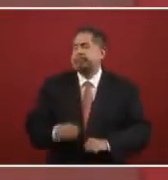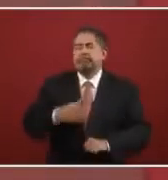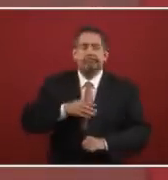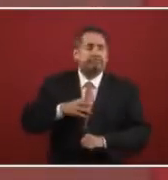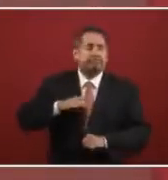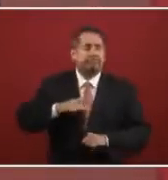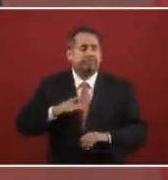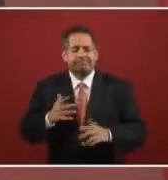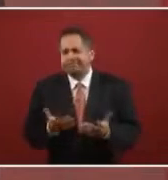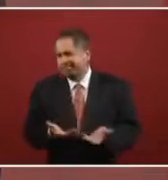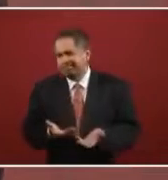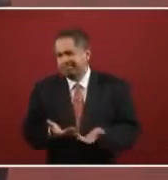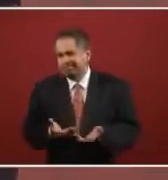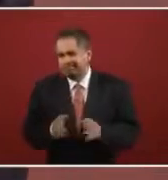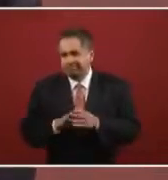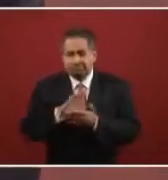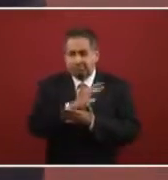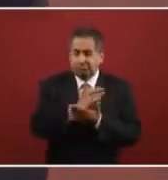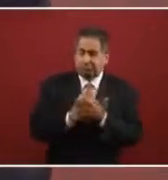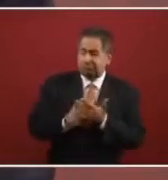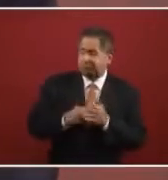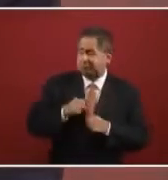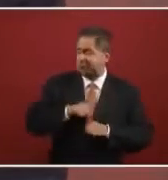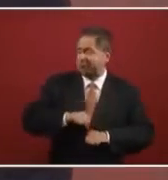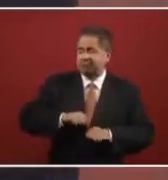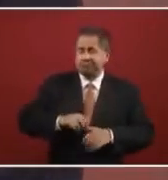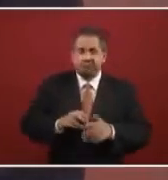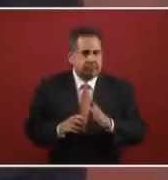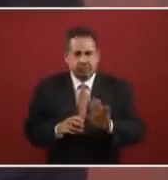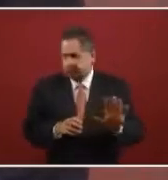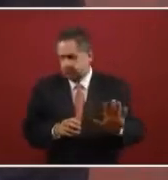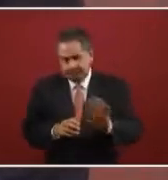times, it's because they want to en contratos. maintain the